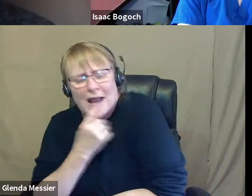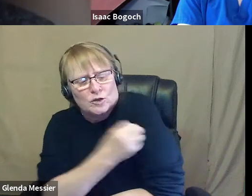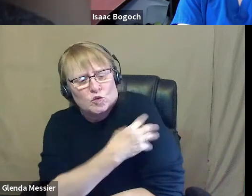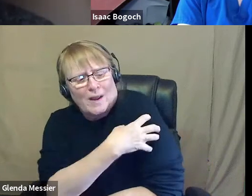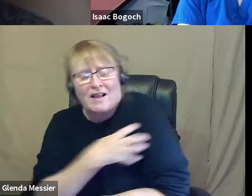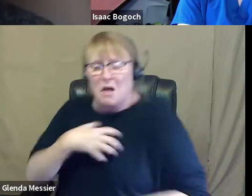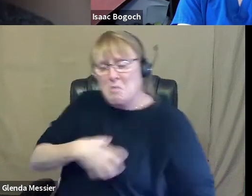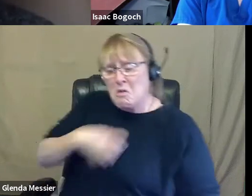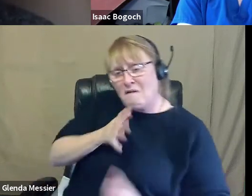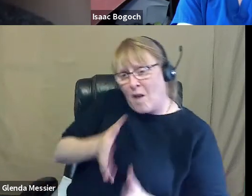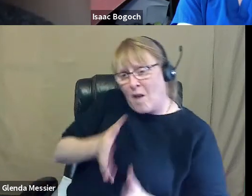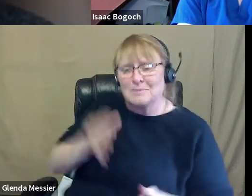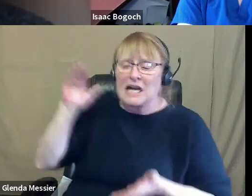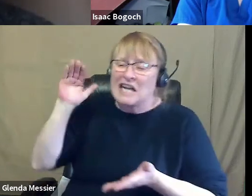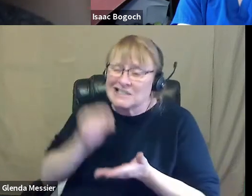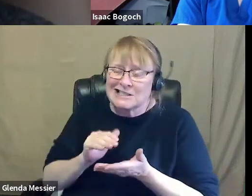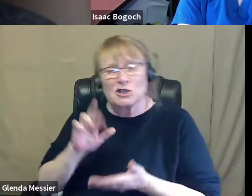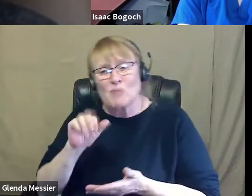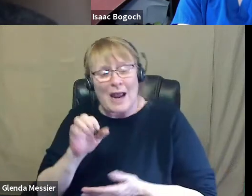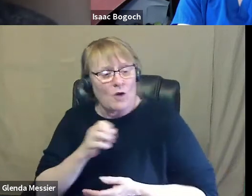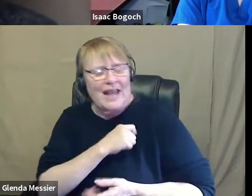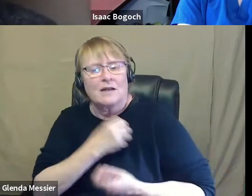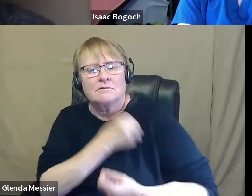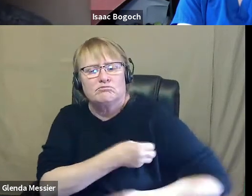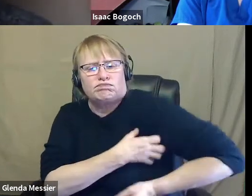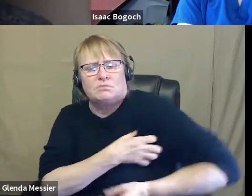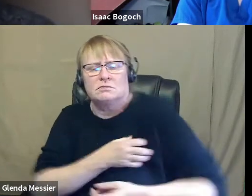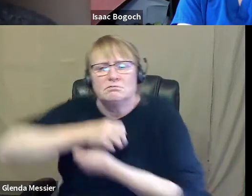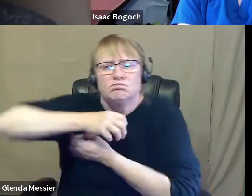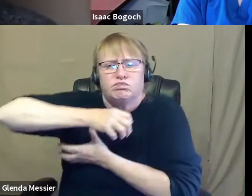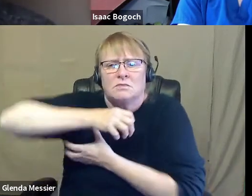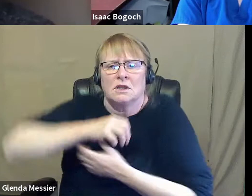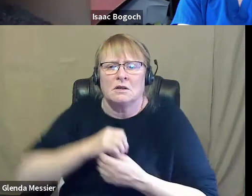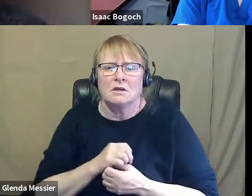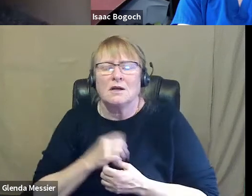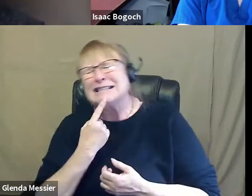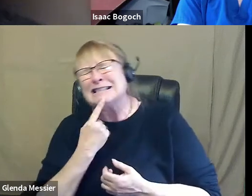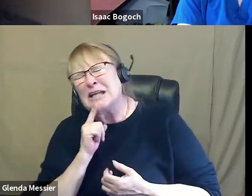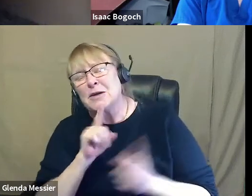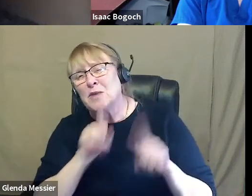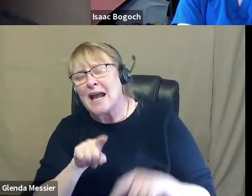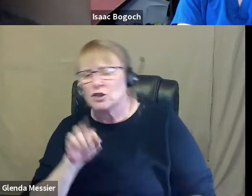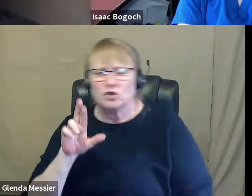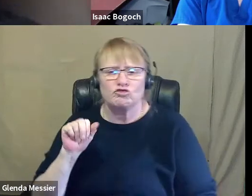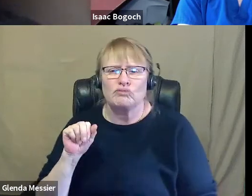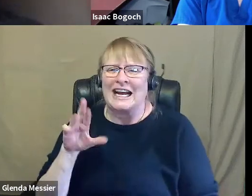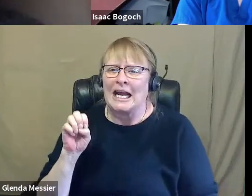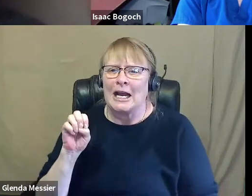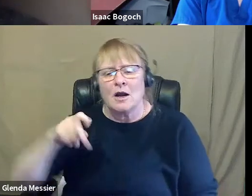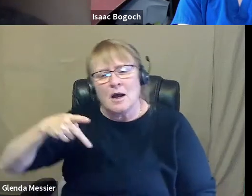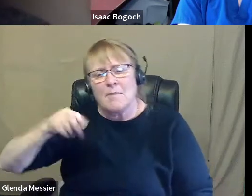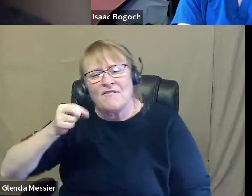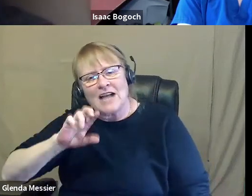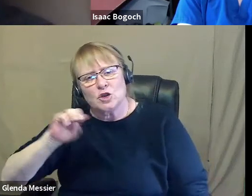then even less commonly enlarged lymph nodes. Serious allergic reactions are very rare. With the Pfizer and Moderna vaccine, they're probably